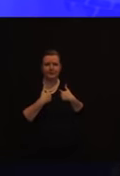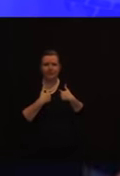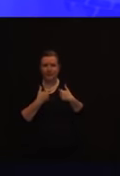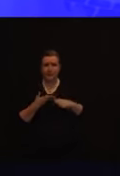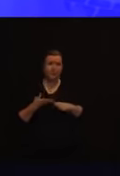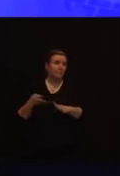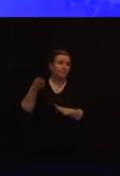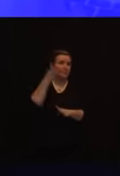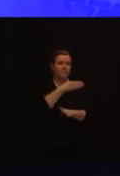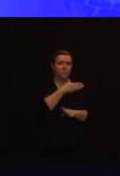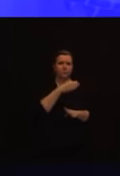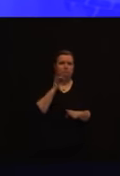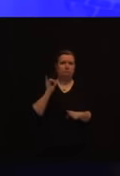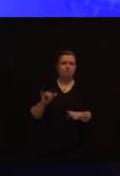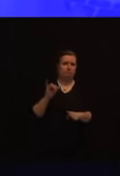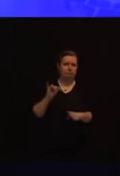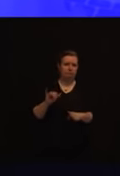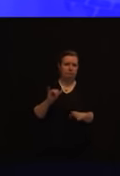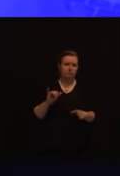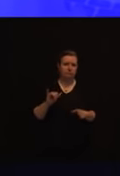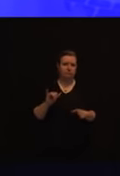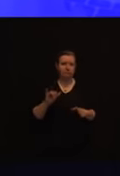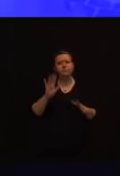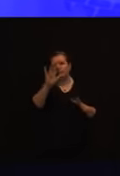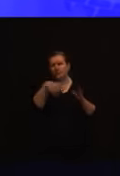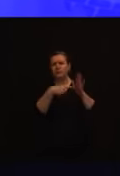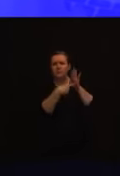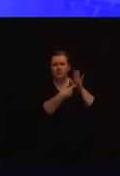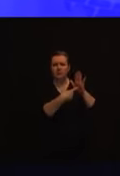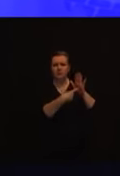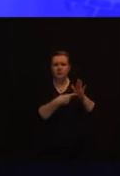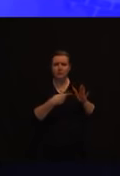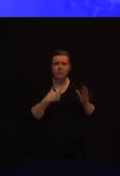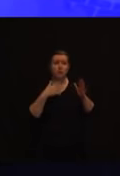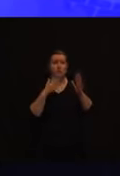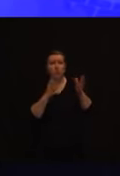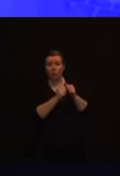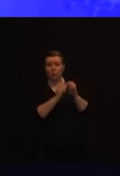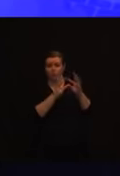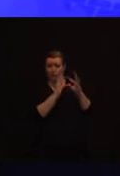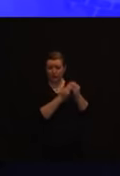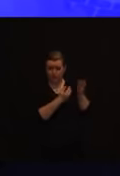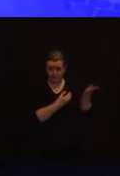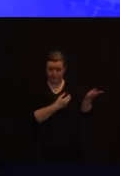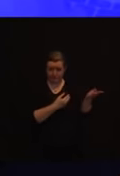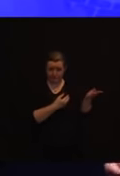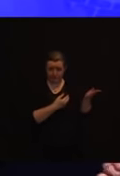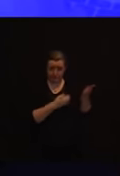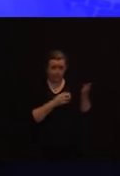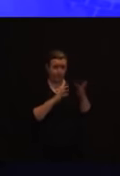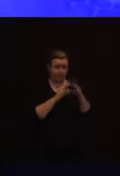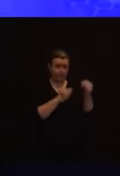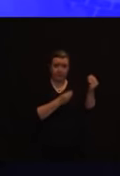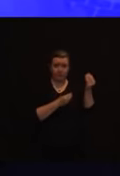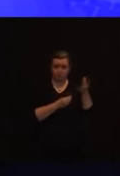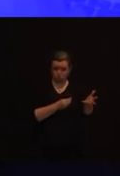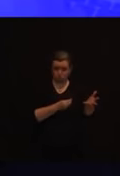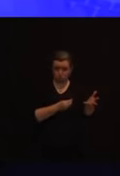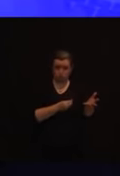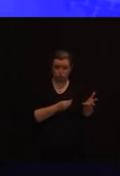a beyond, I'll give you an example. I talked to a family member today who was told whose loved one was taken to our